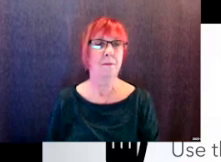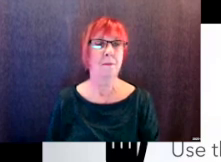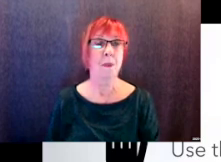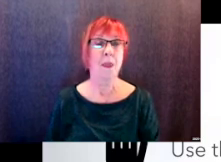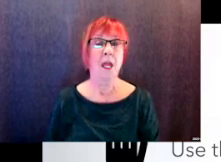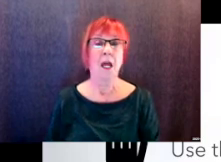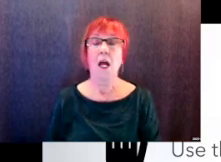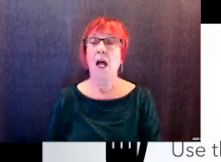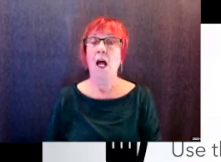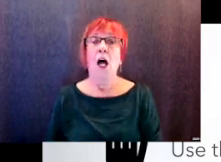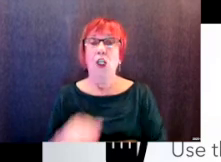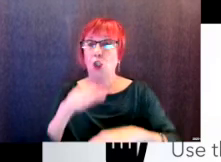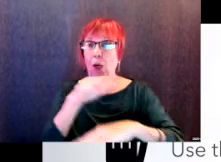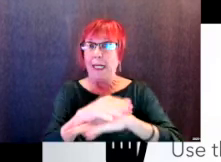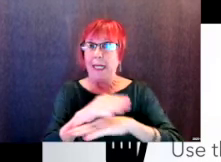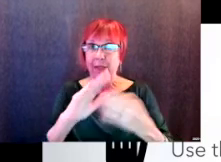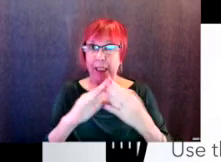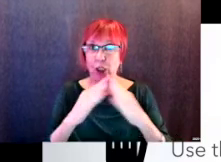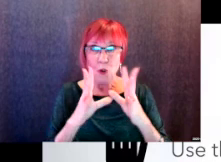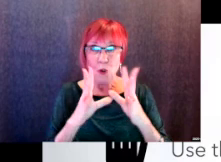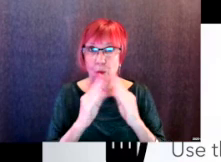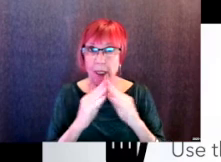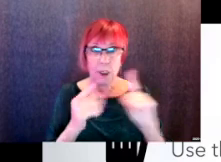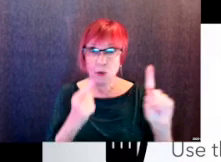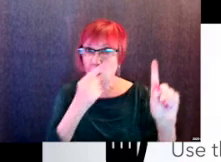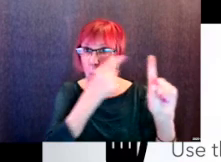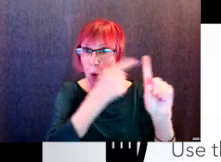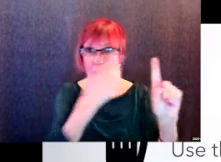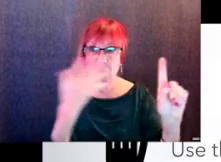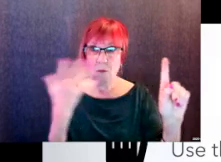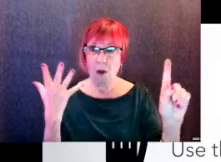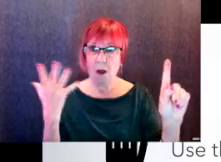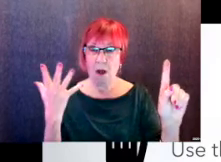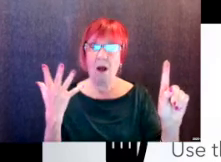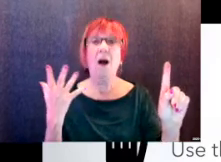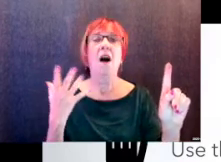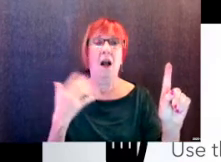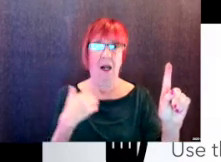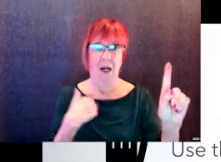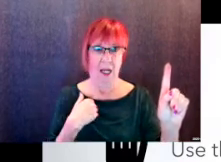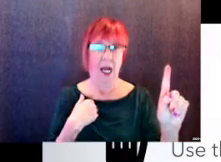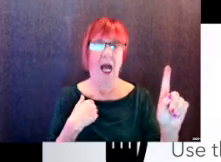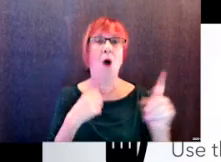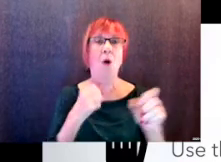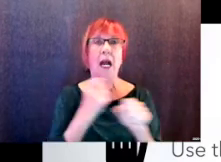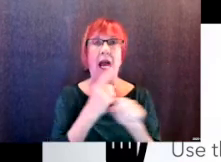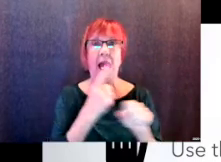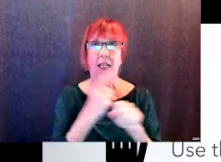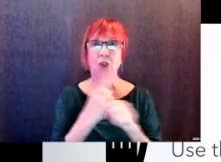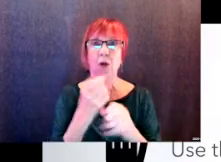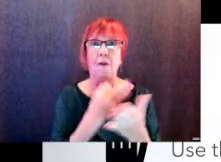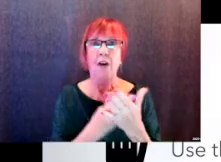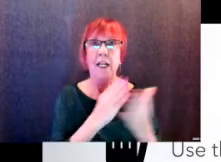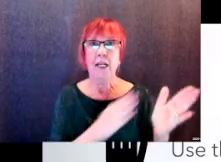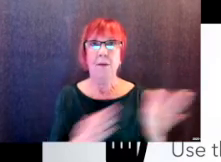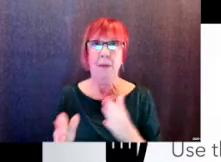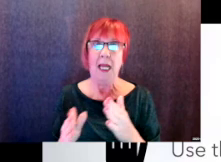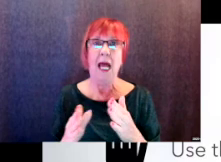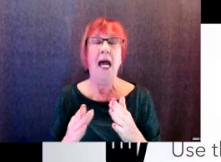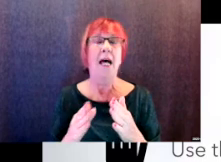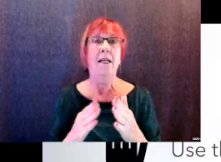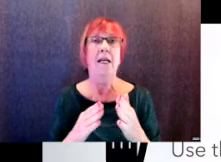to ask a question or make a comment, please use the raise hand function on Zoom, or you may